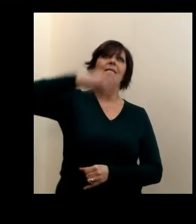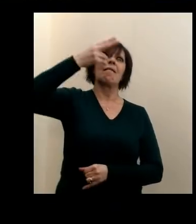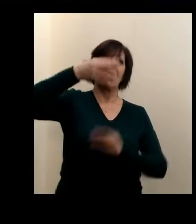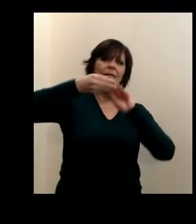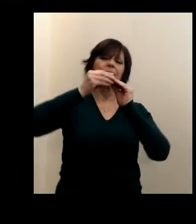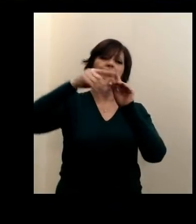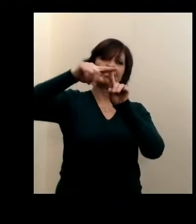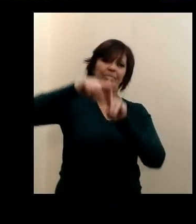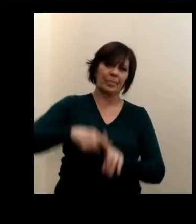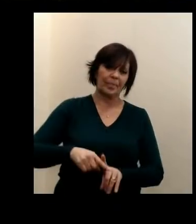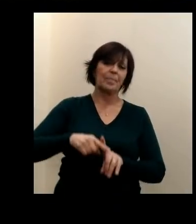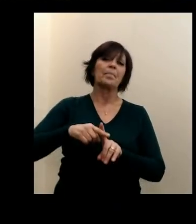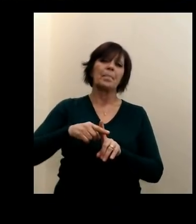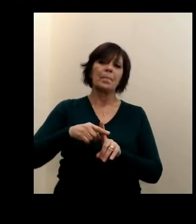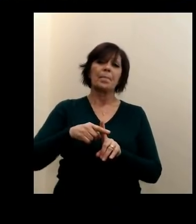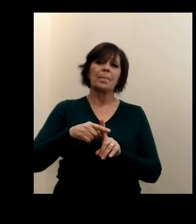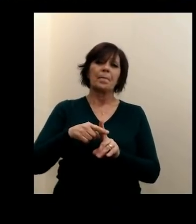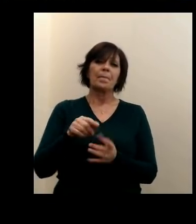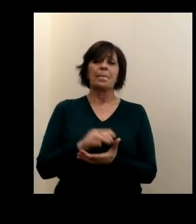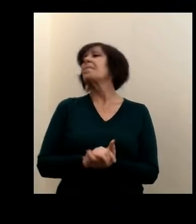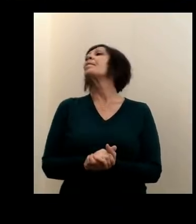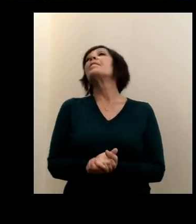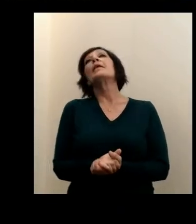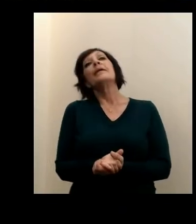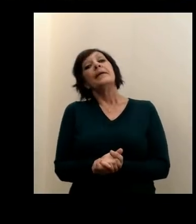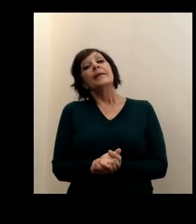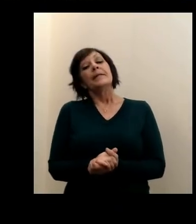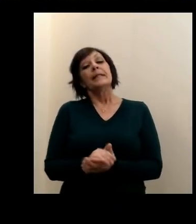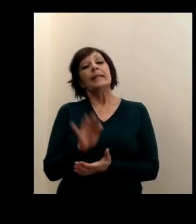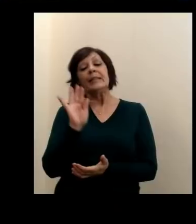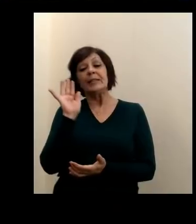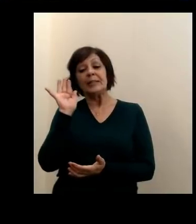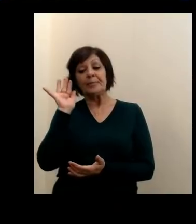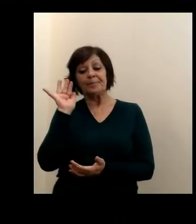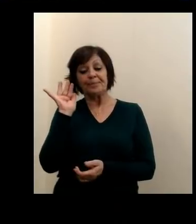of our districts and zip codes across Erie County. This